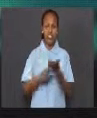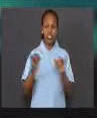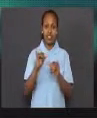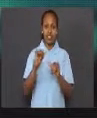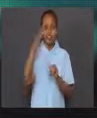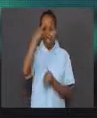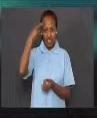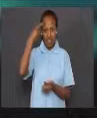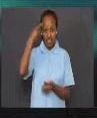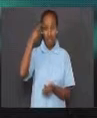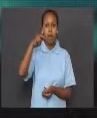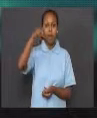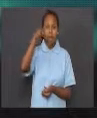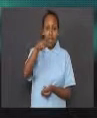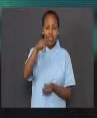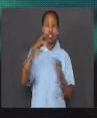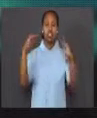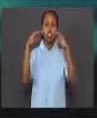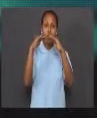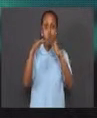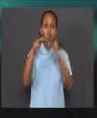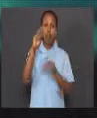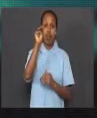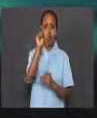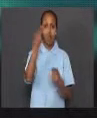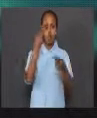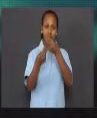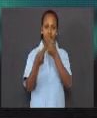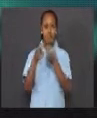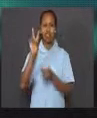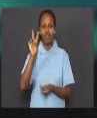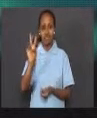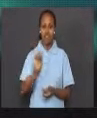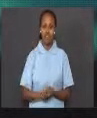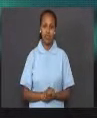case, it is P equals m times v.